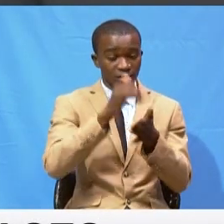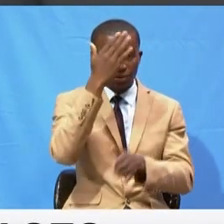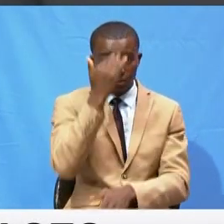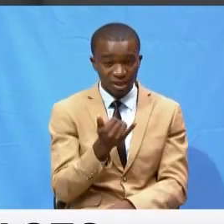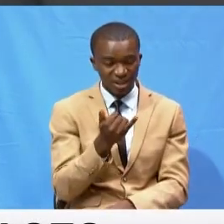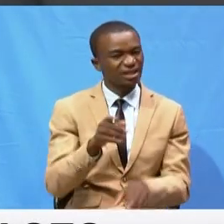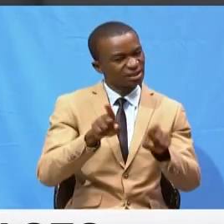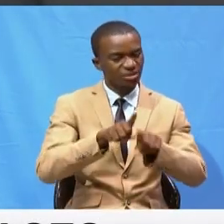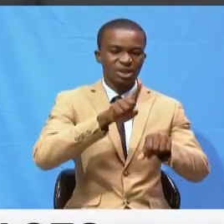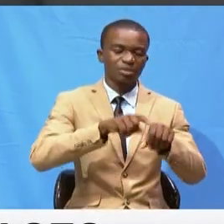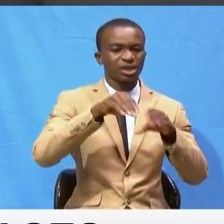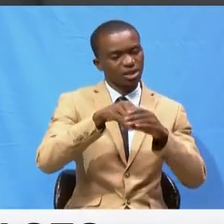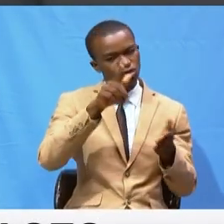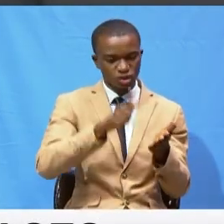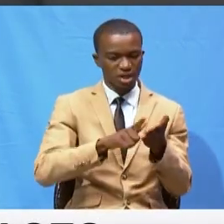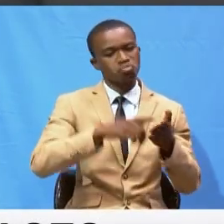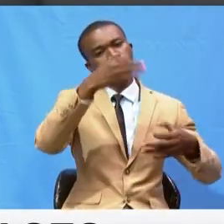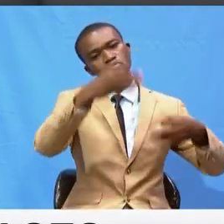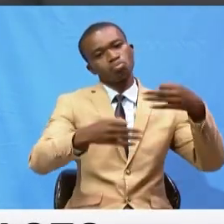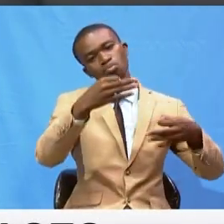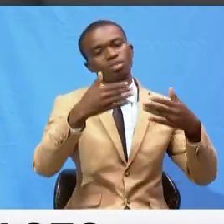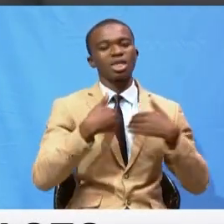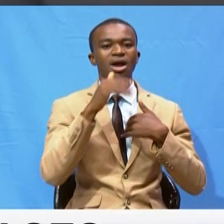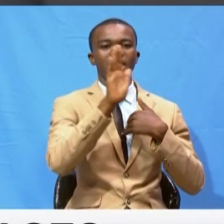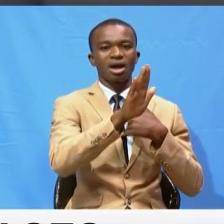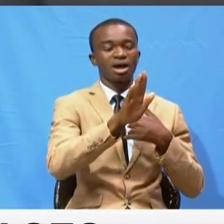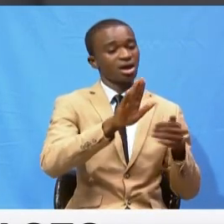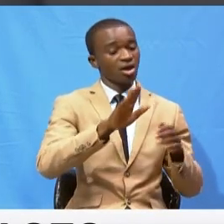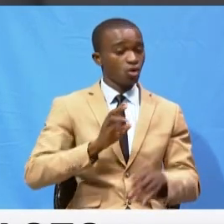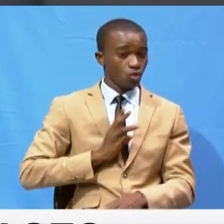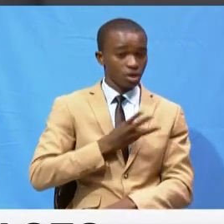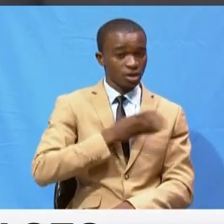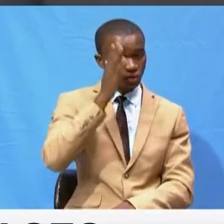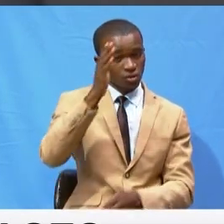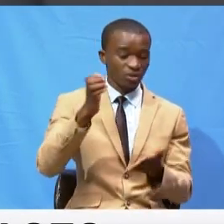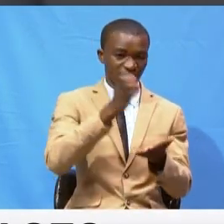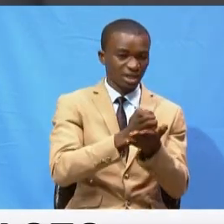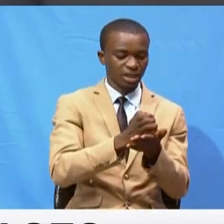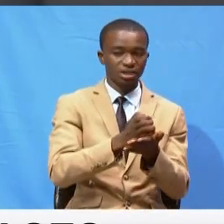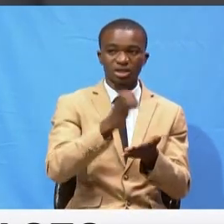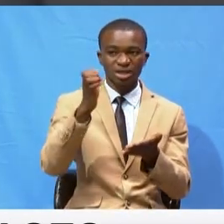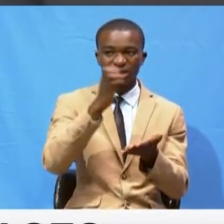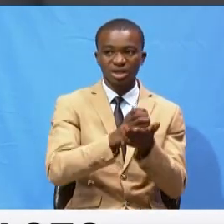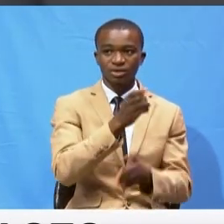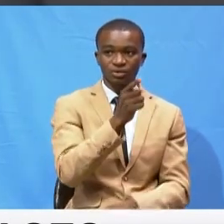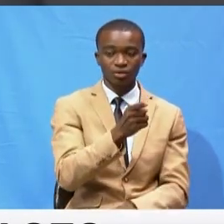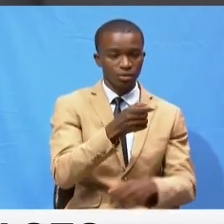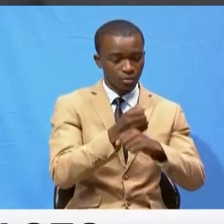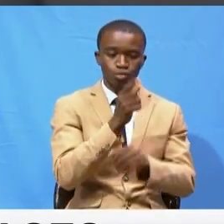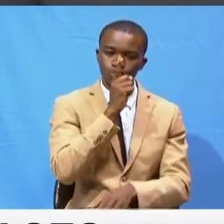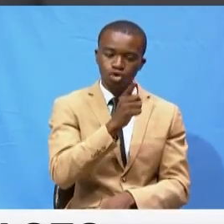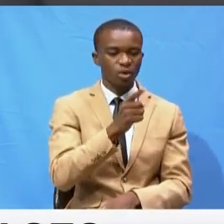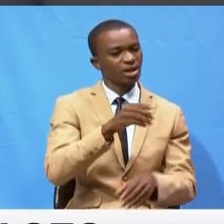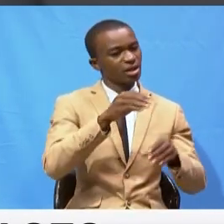to Lusaka, you'll be able to engage yourself fully to ensure that the wheels of